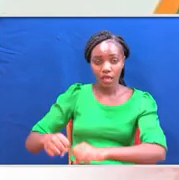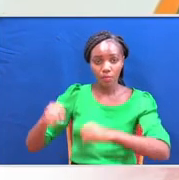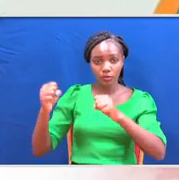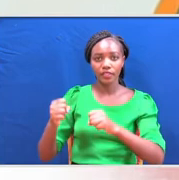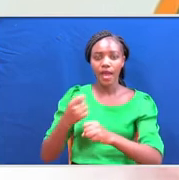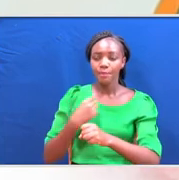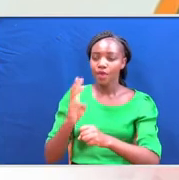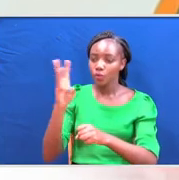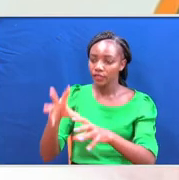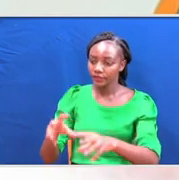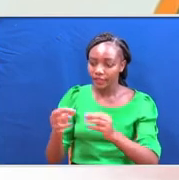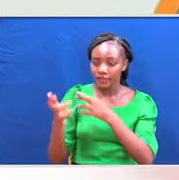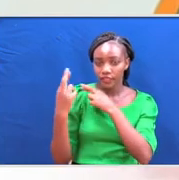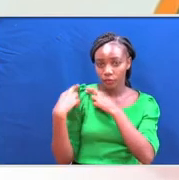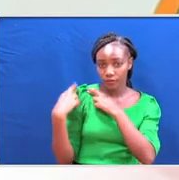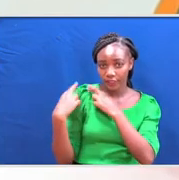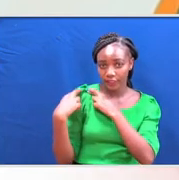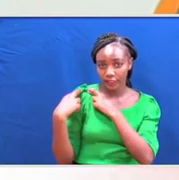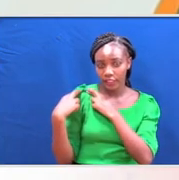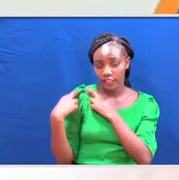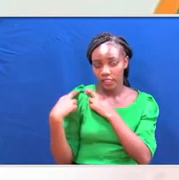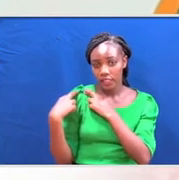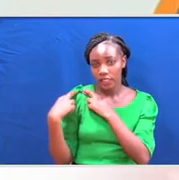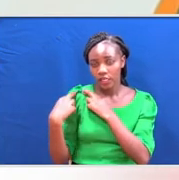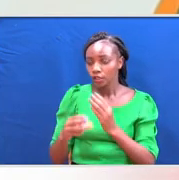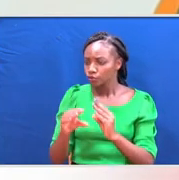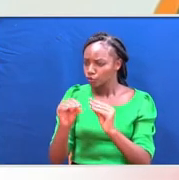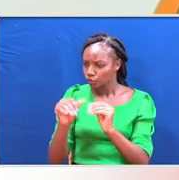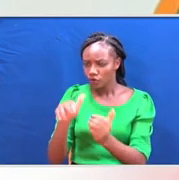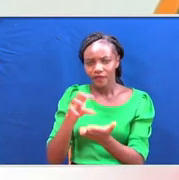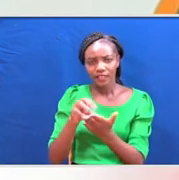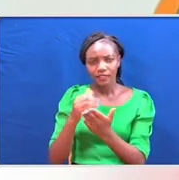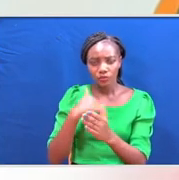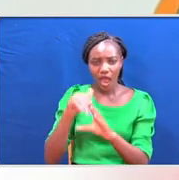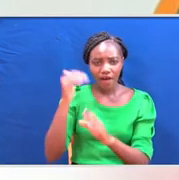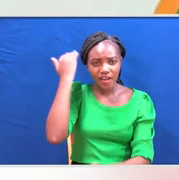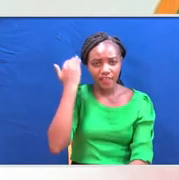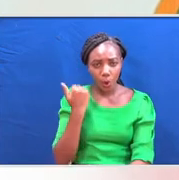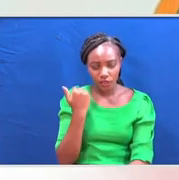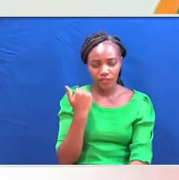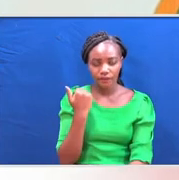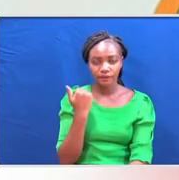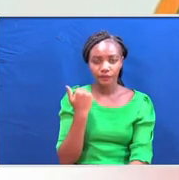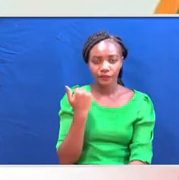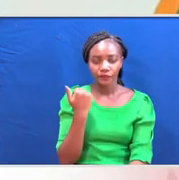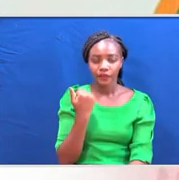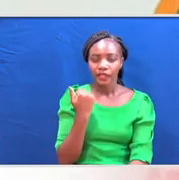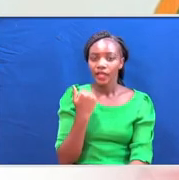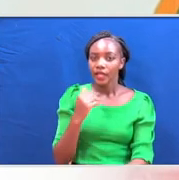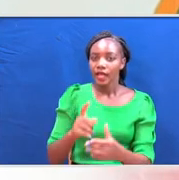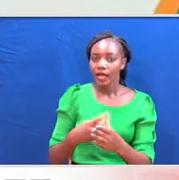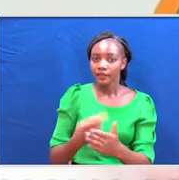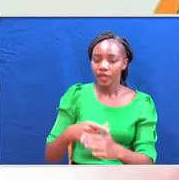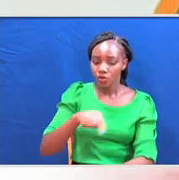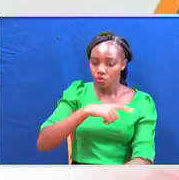at 600,000, 700,000. And the focus should be that, because what Mwananchi